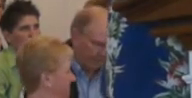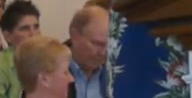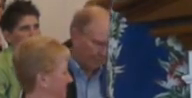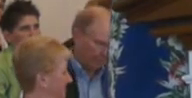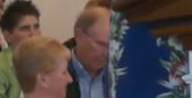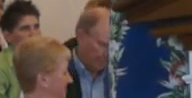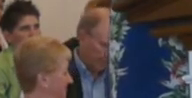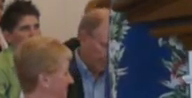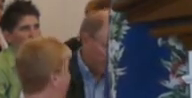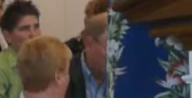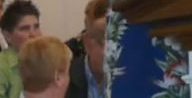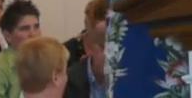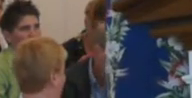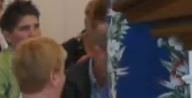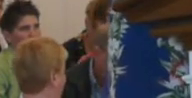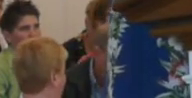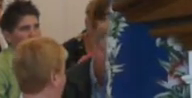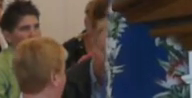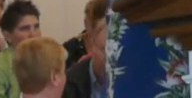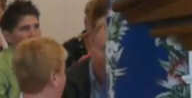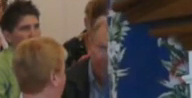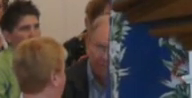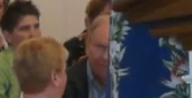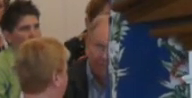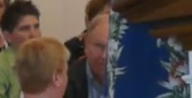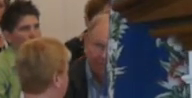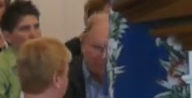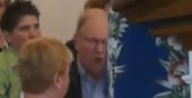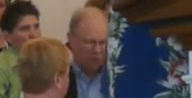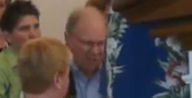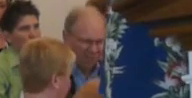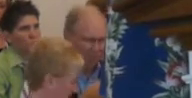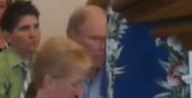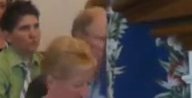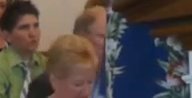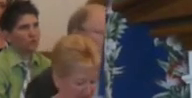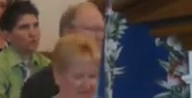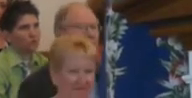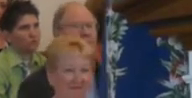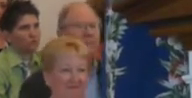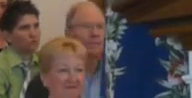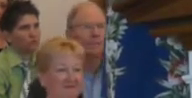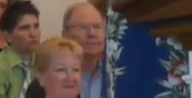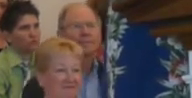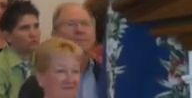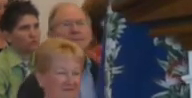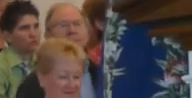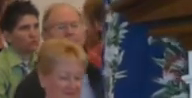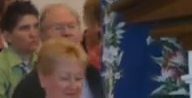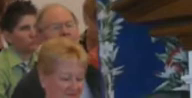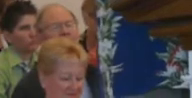Pastor Sandy Britton will be celebrating her 70th birthday. And October 30th,